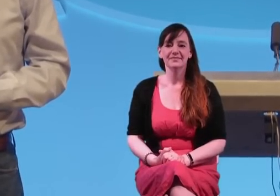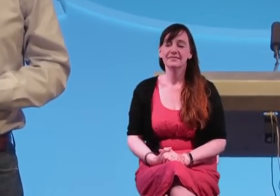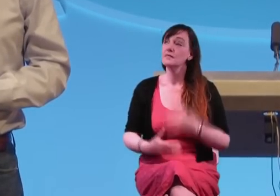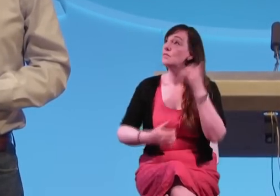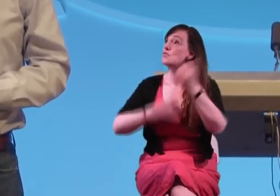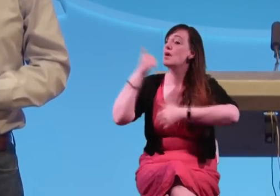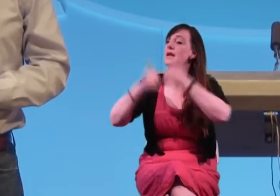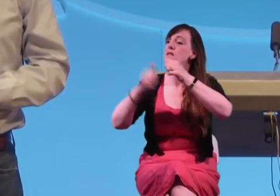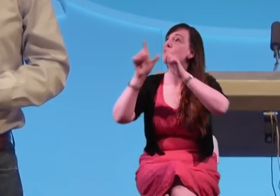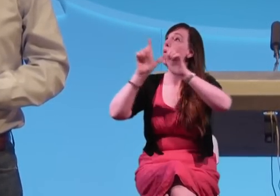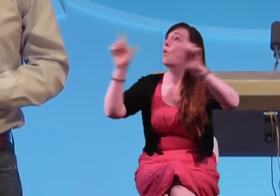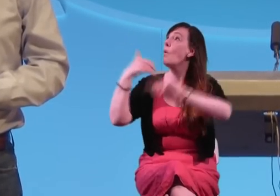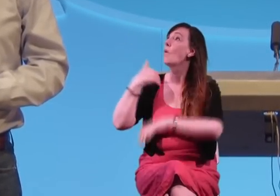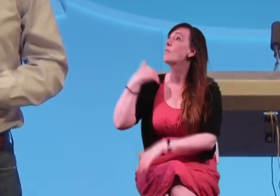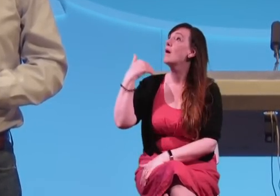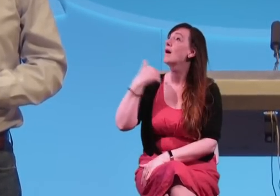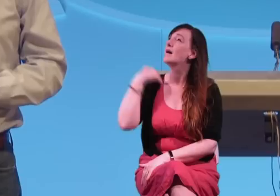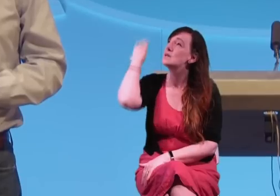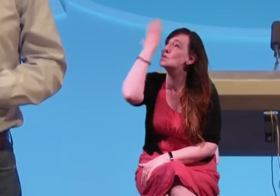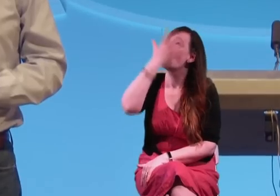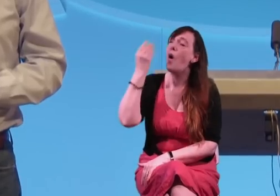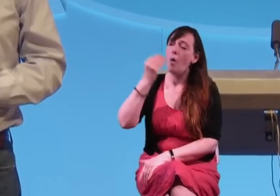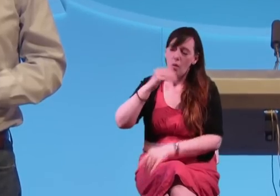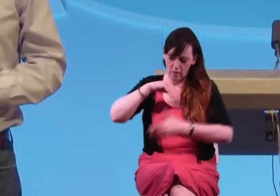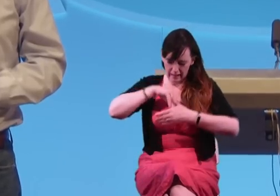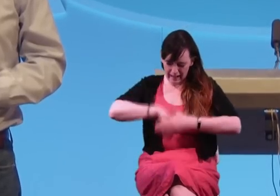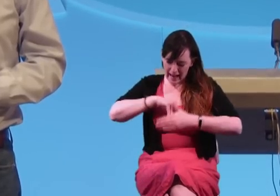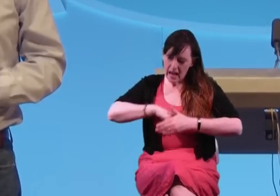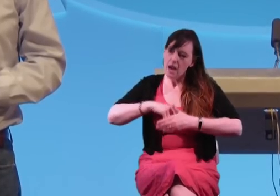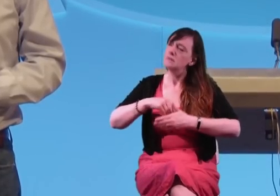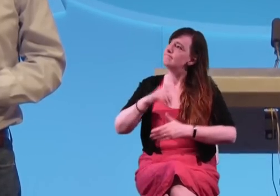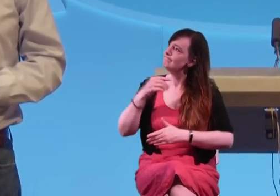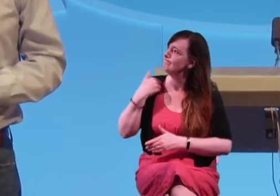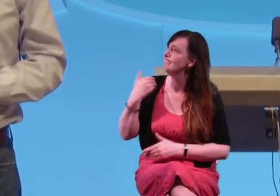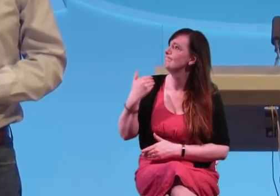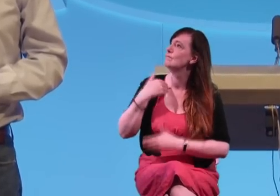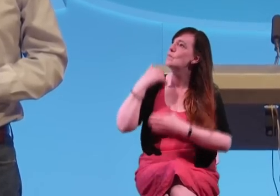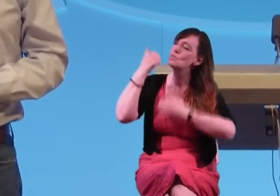Praise the Lord, my soul. All my inmost being, praise His holy name.